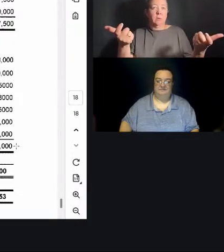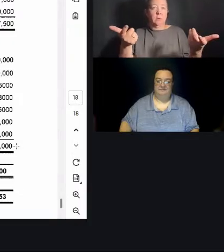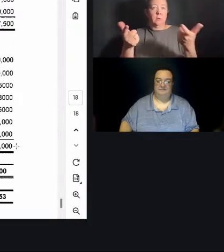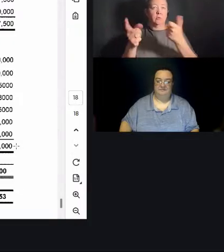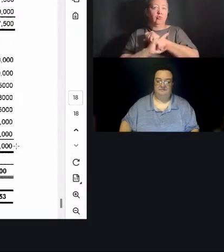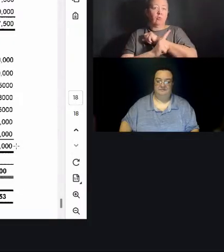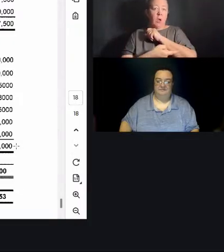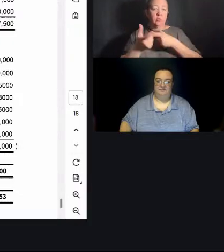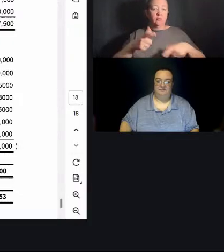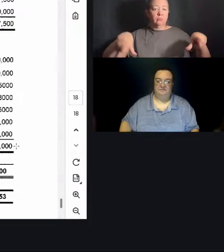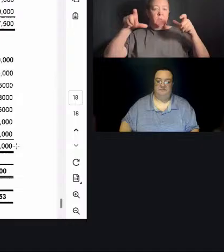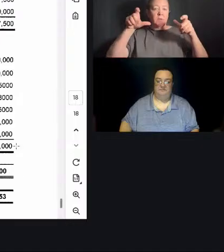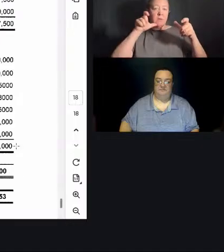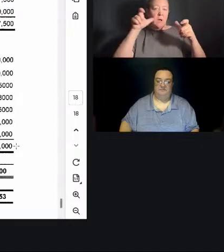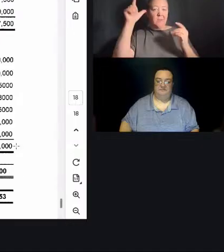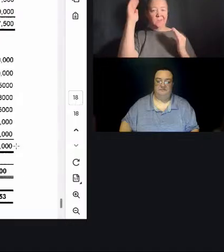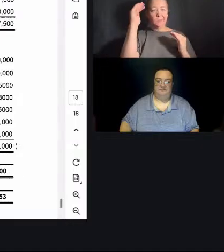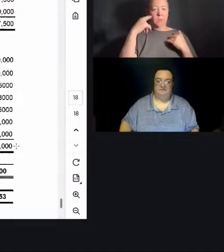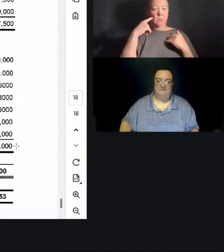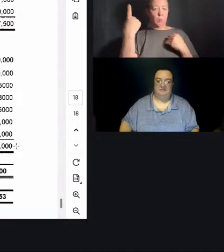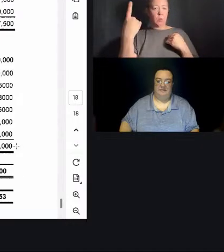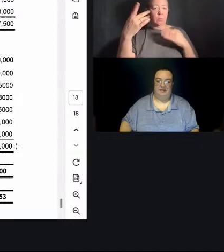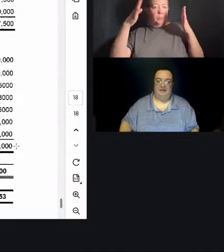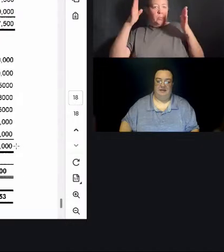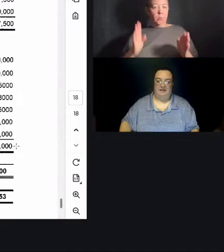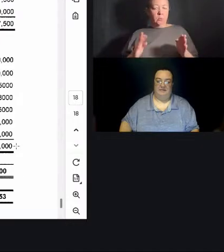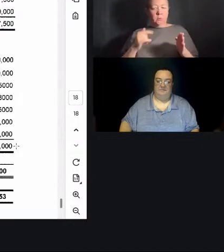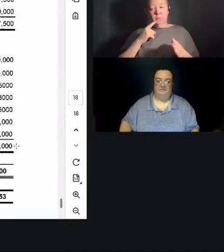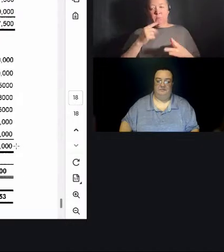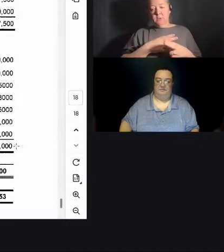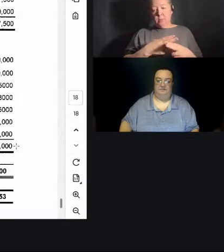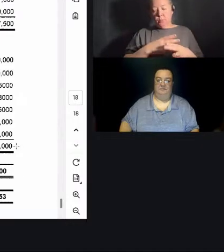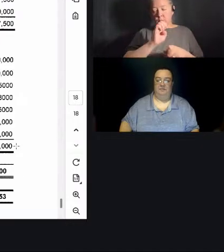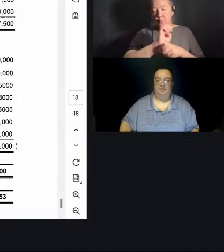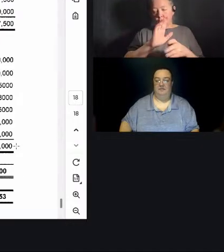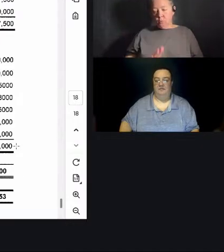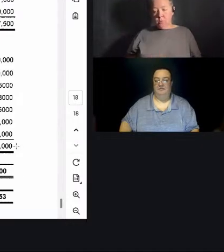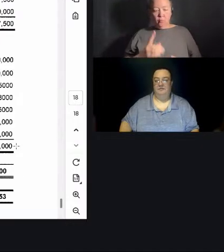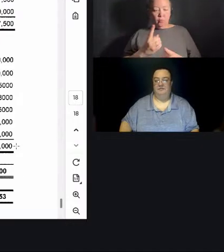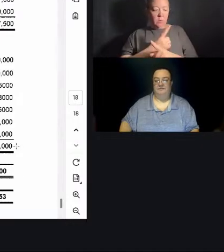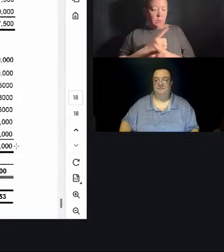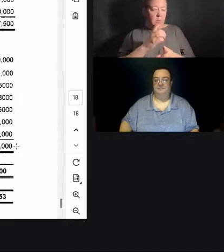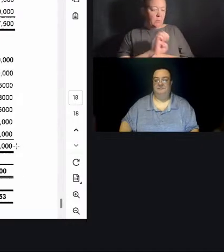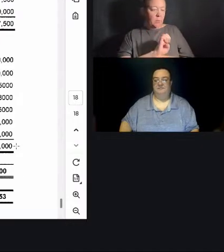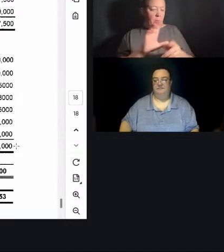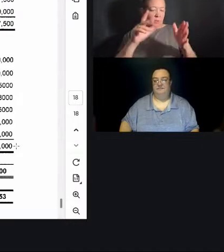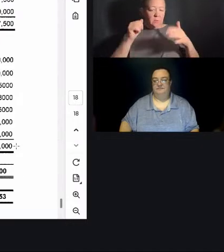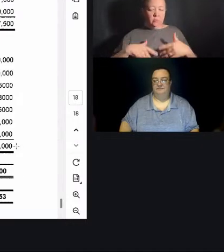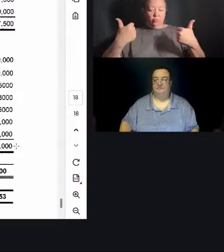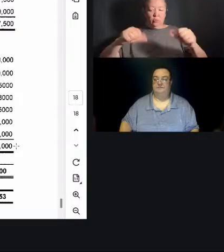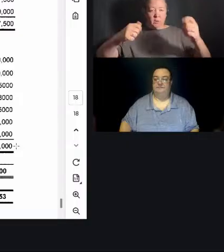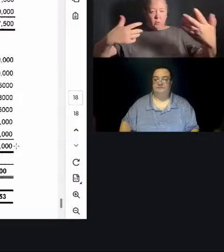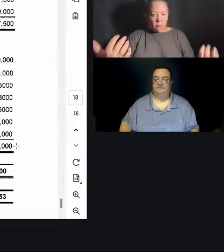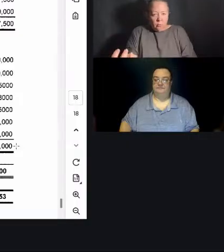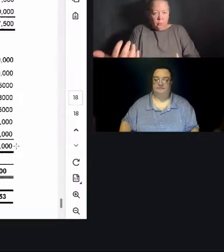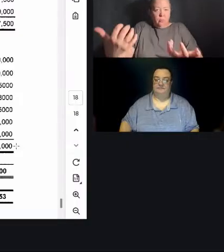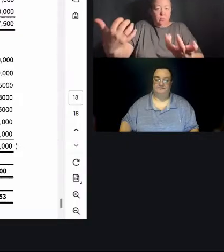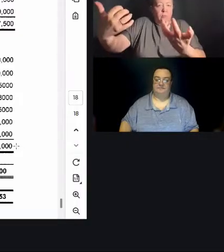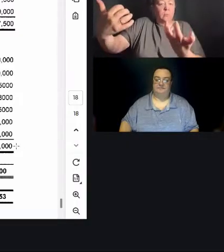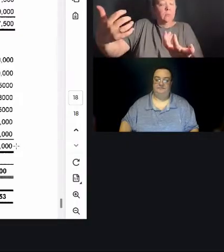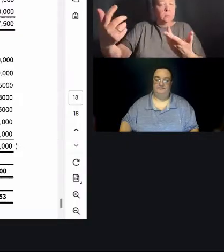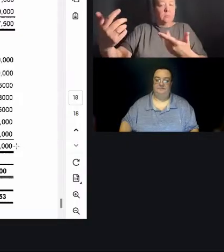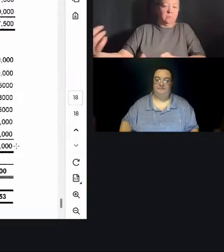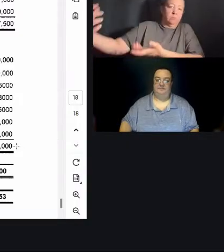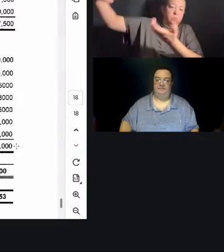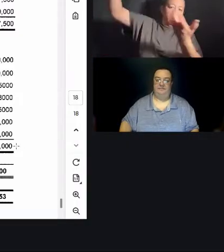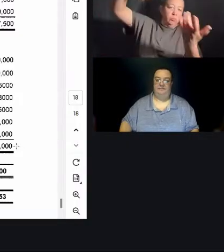an employee, whether they're a contract temp, a temp employee, or a regular employee, to pick up a bigger can or more cans to lift